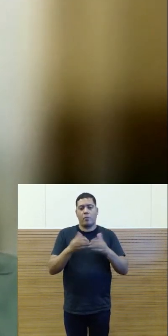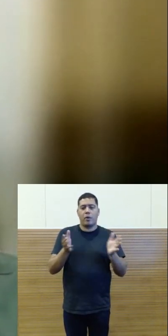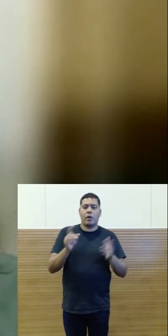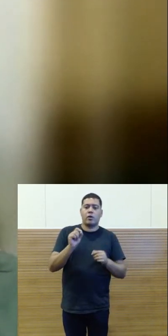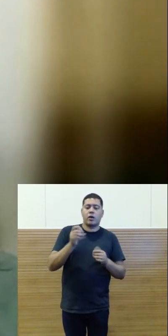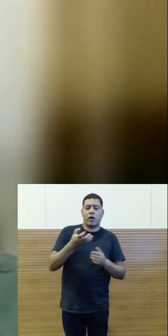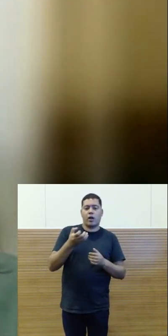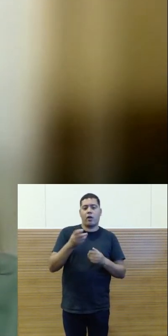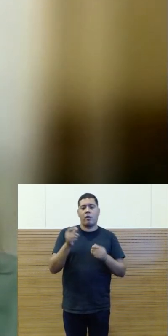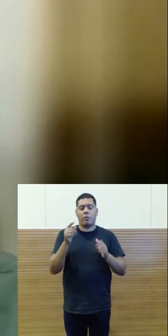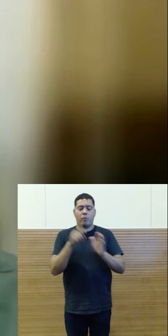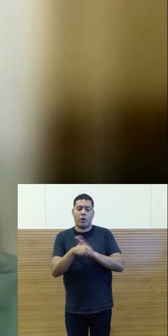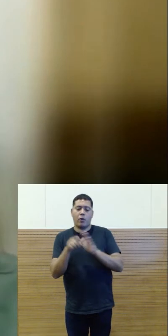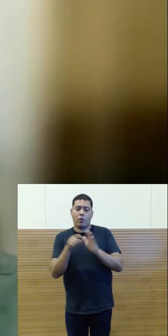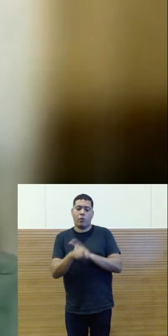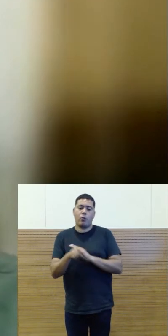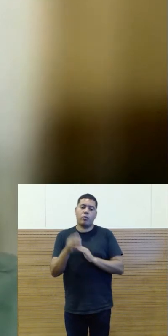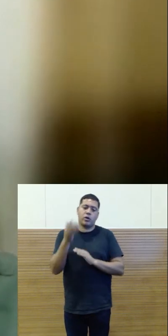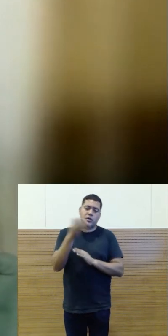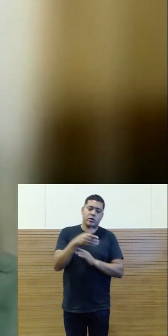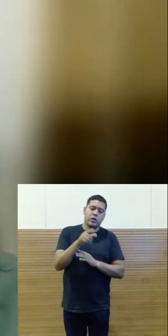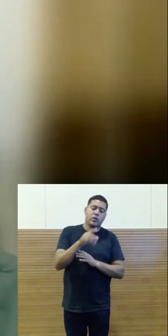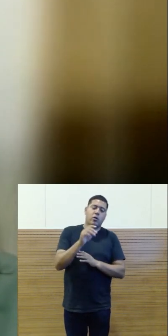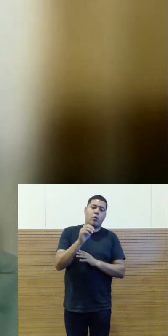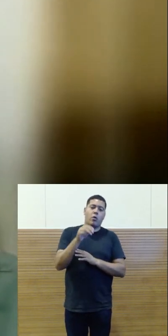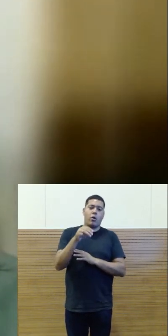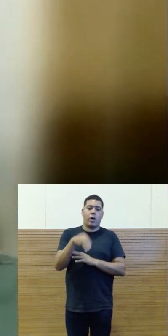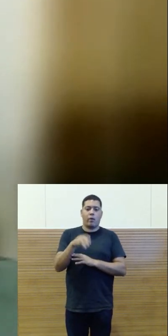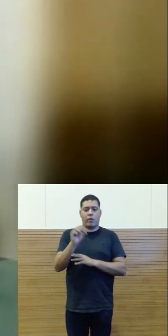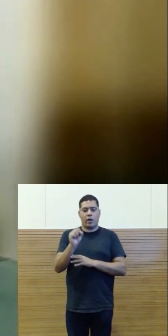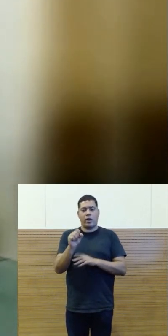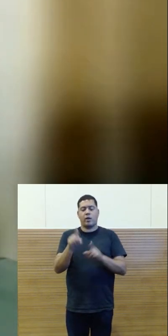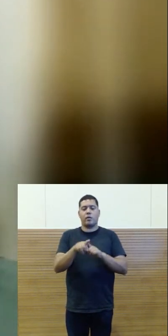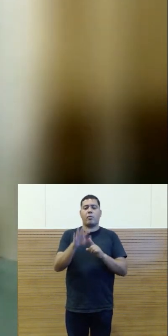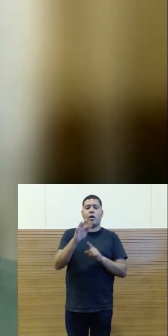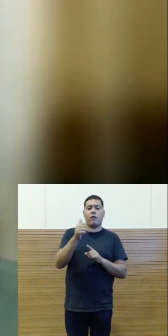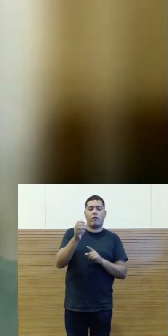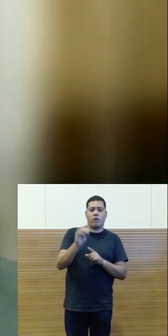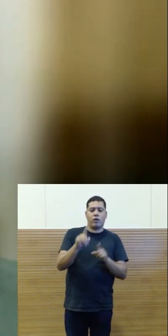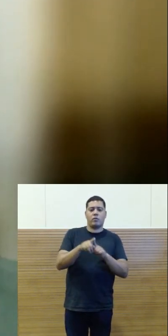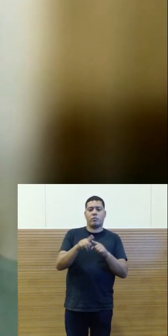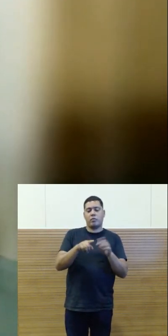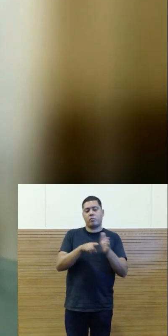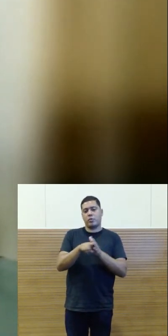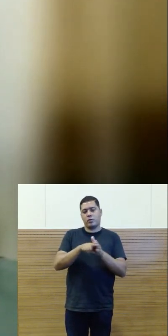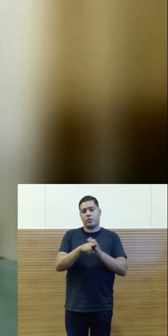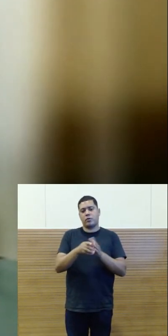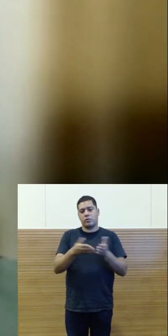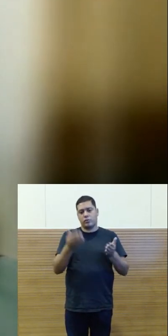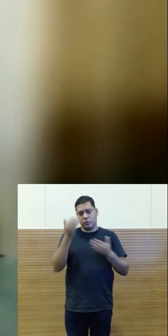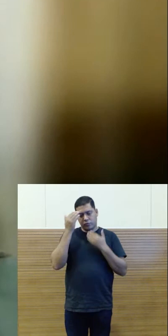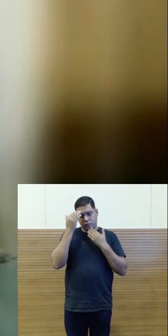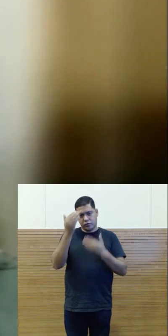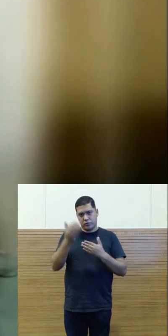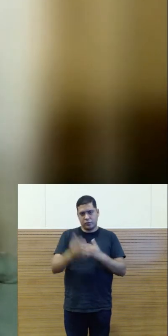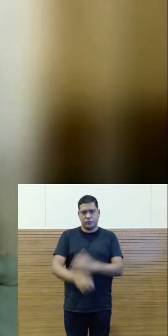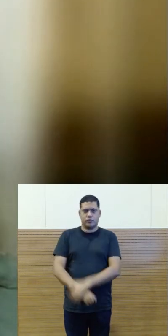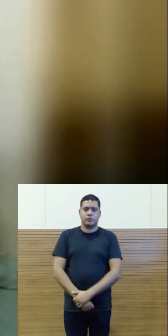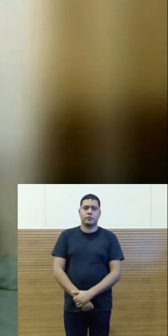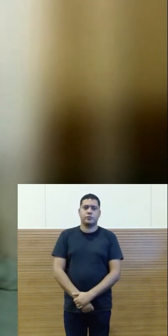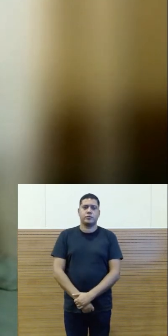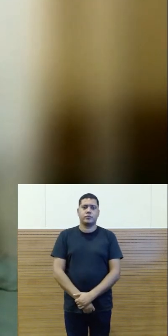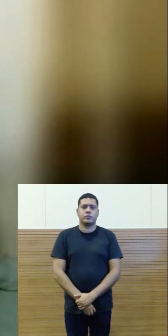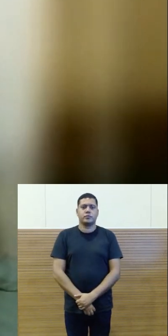have the chat open for whoever would like to voice their questions to WHO, FAO, and the researchers. Thank you very